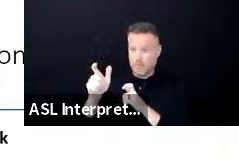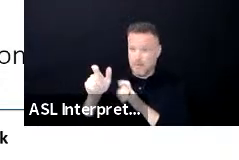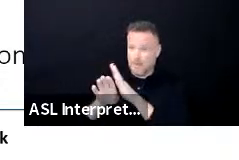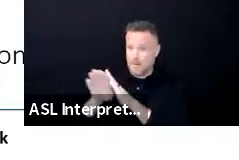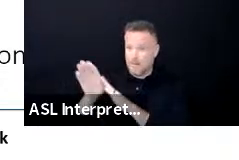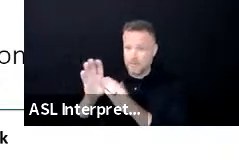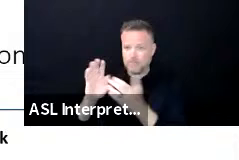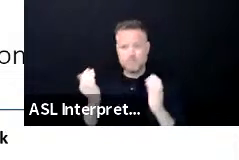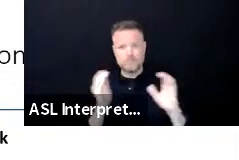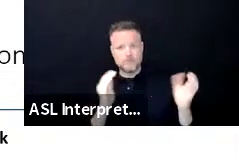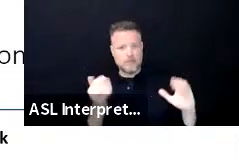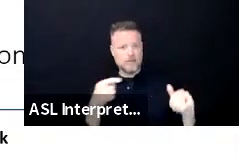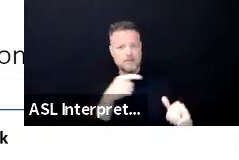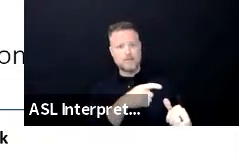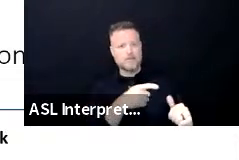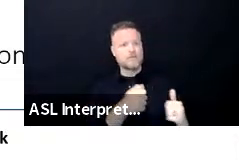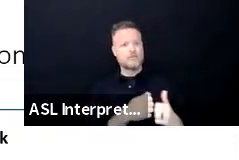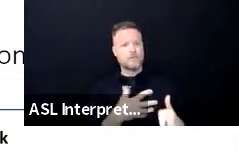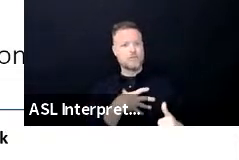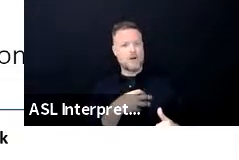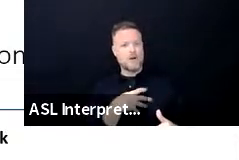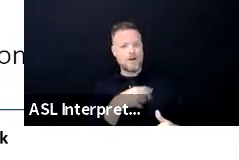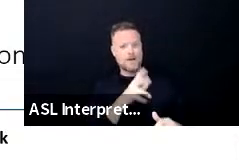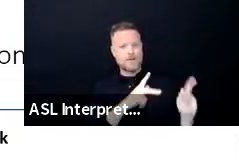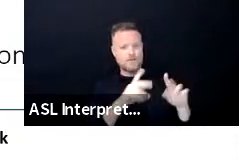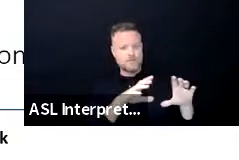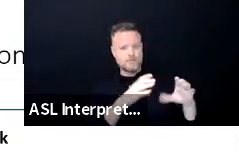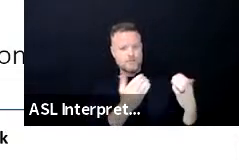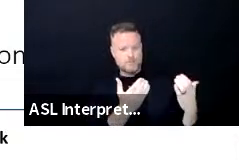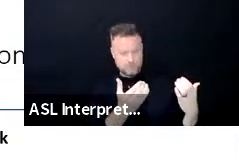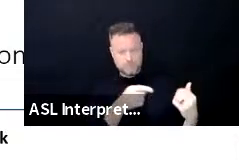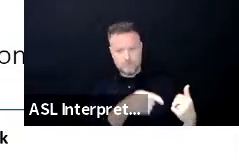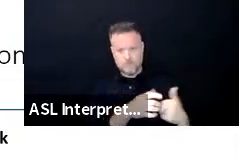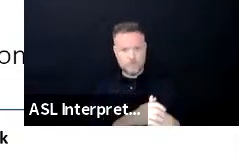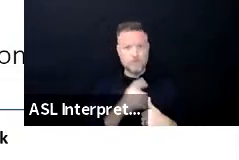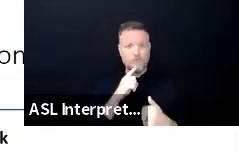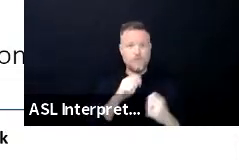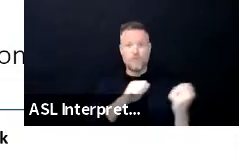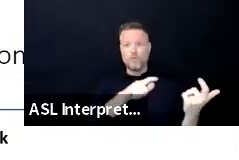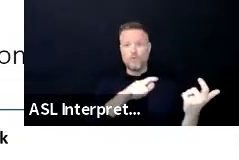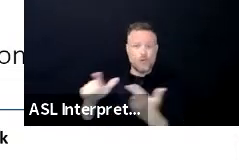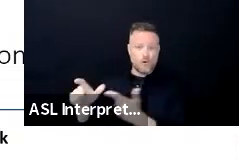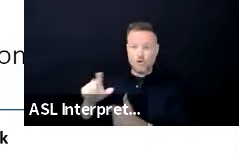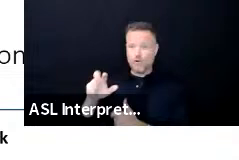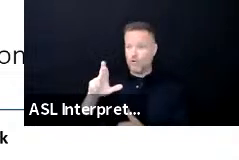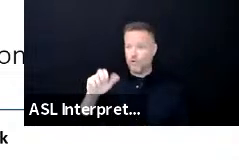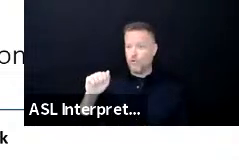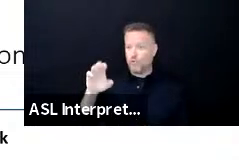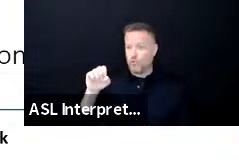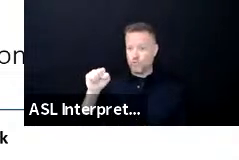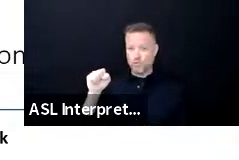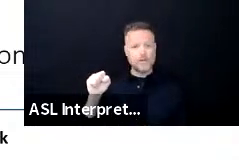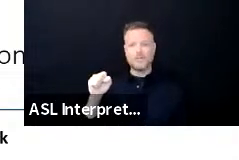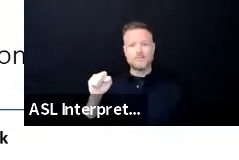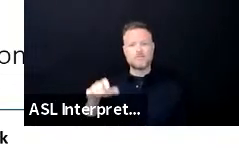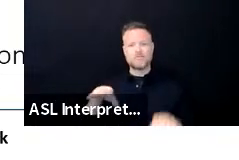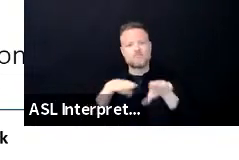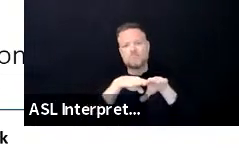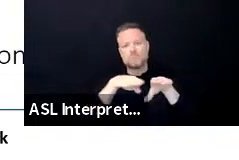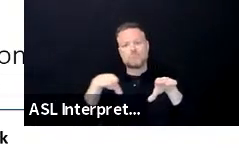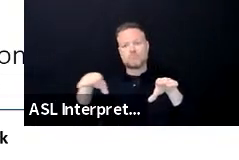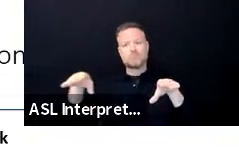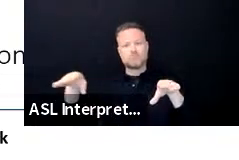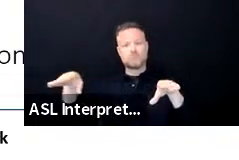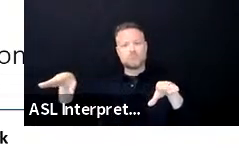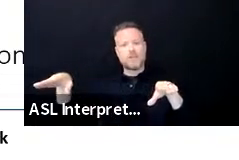white vaccinations, but really across all races and ethnicities, it's stagnated. And so I